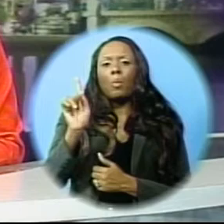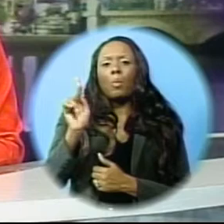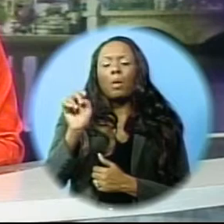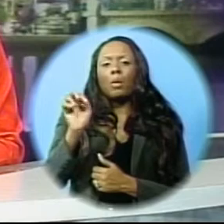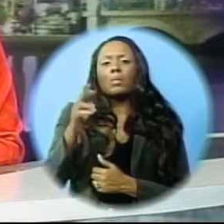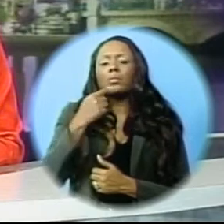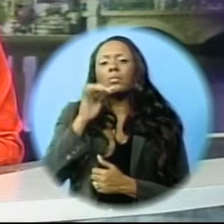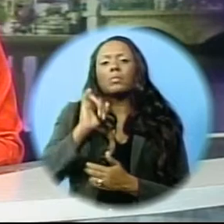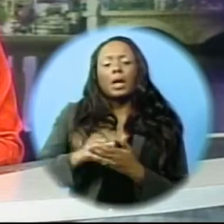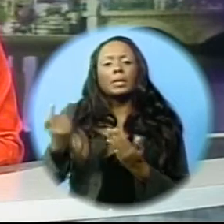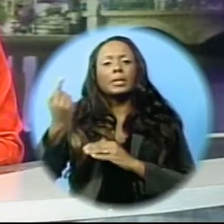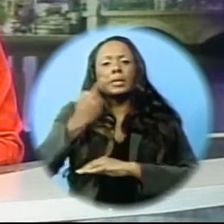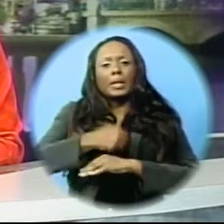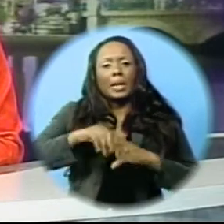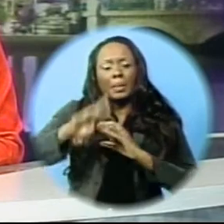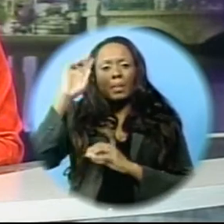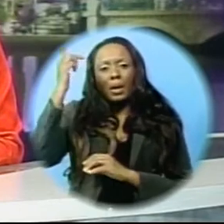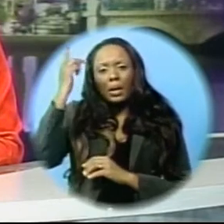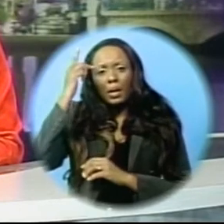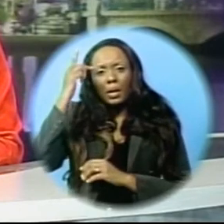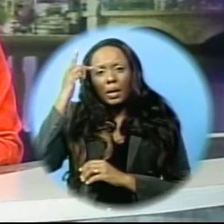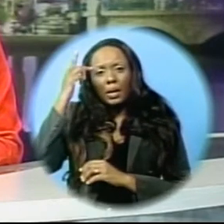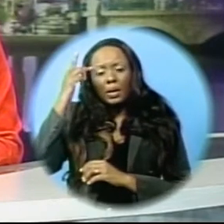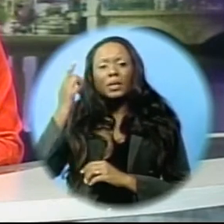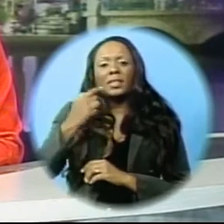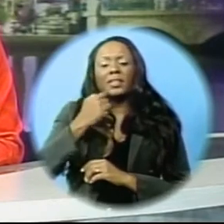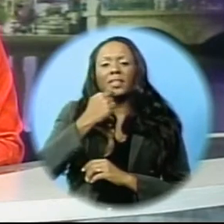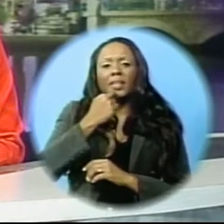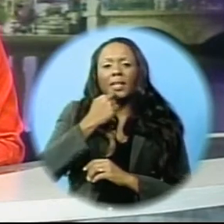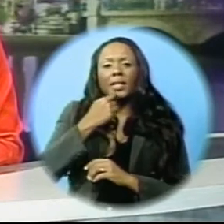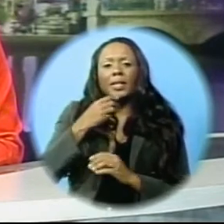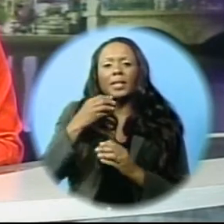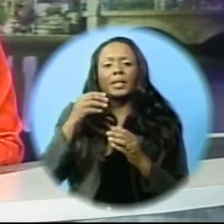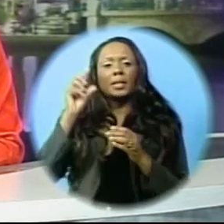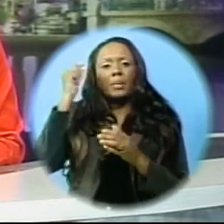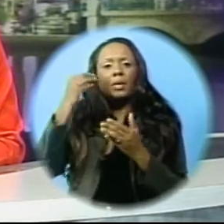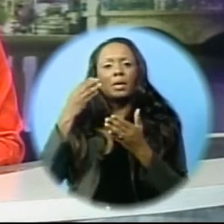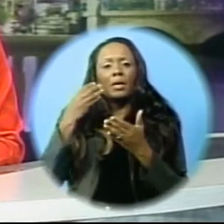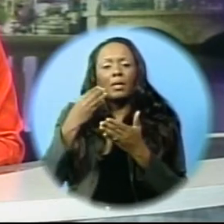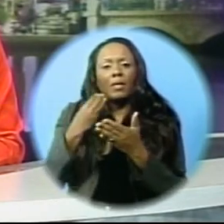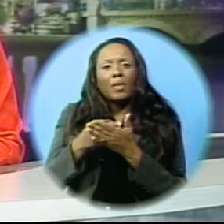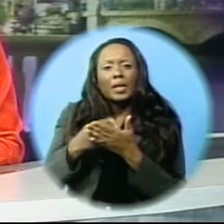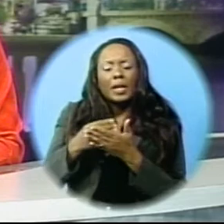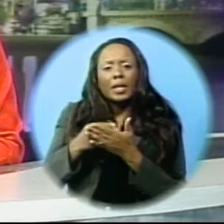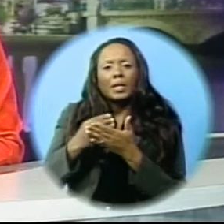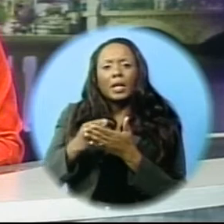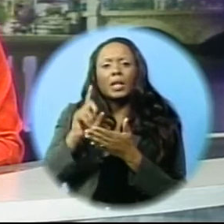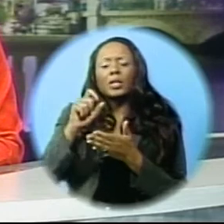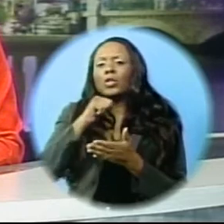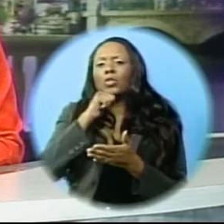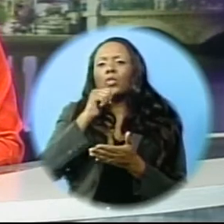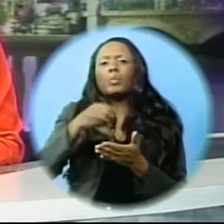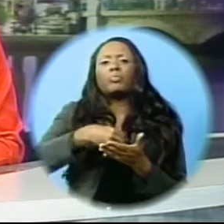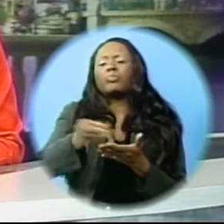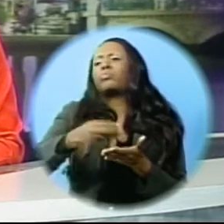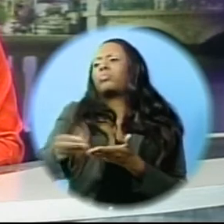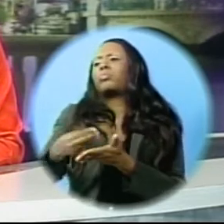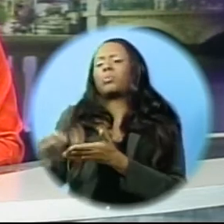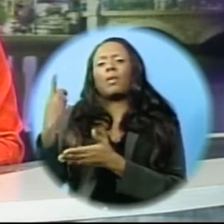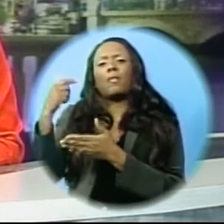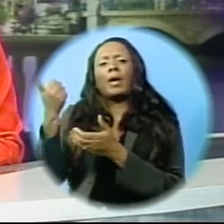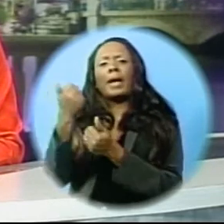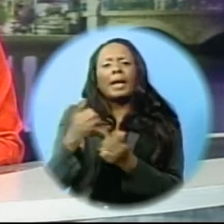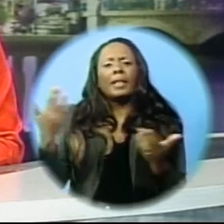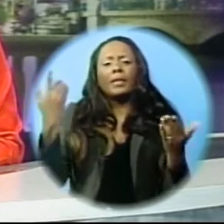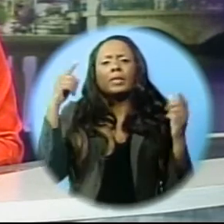should, above all else, be a realistic projection of government's finances. Mr. Walcott used examples of several departments where